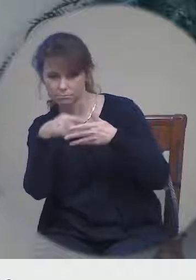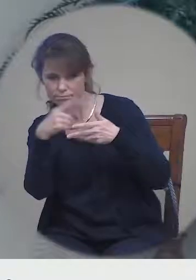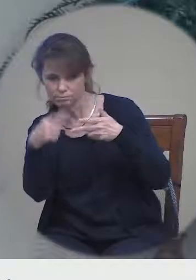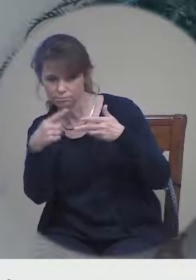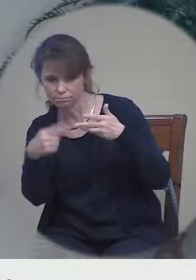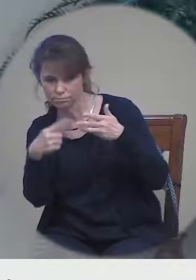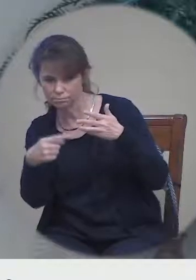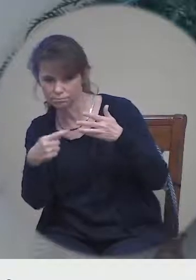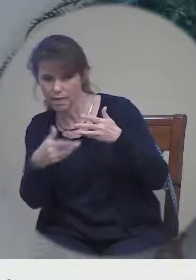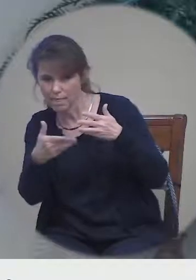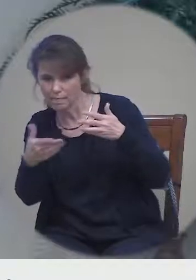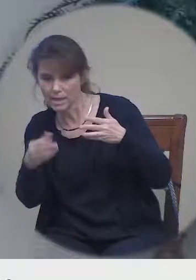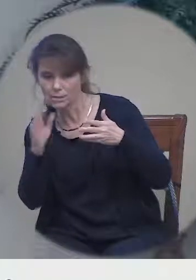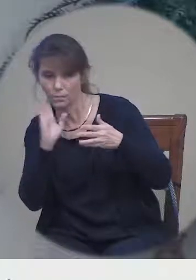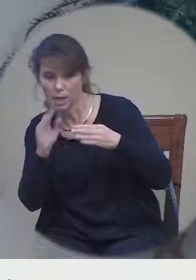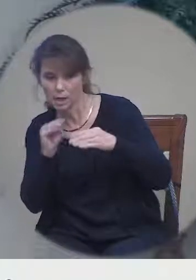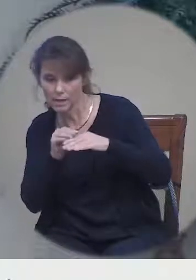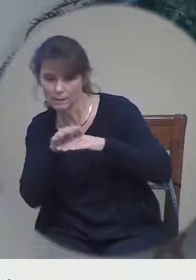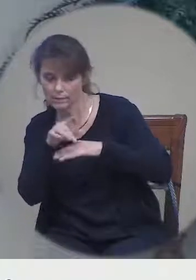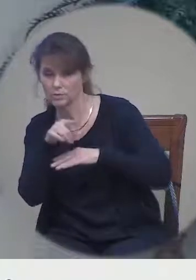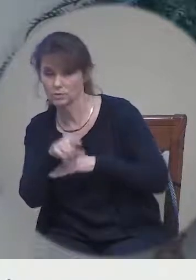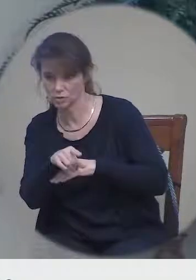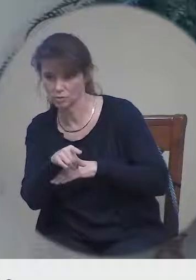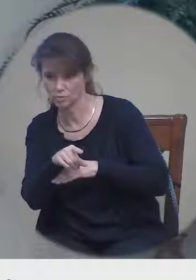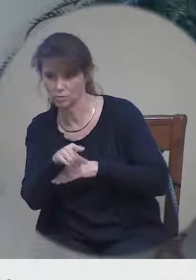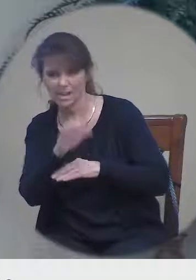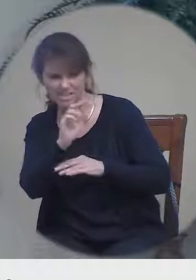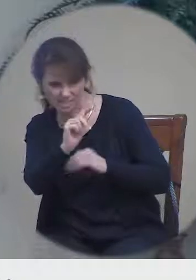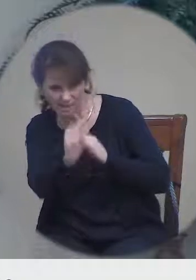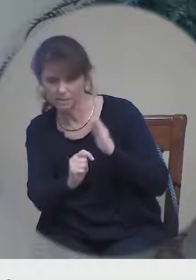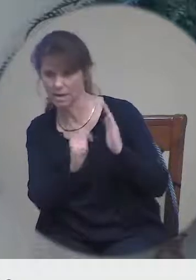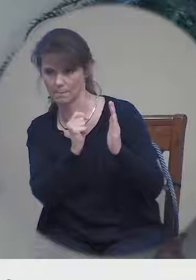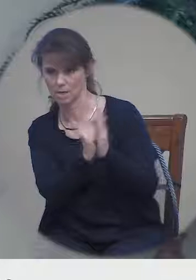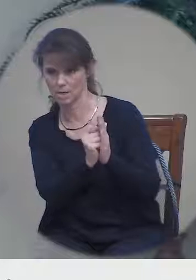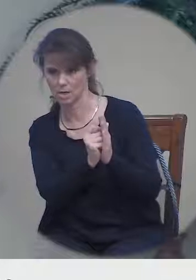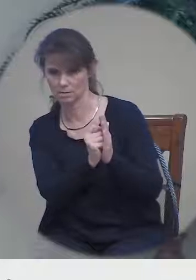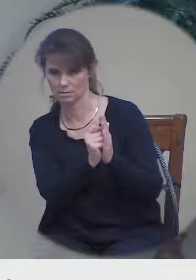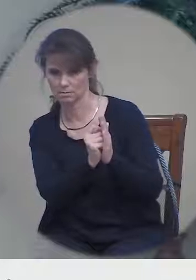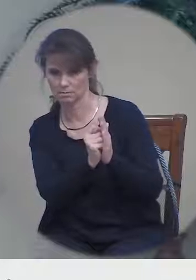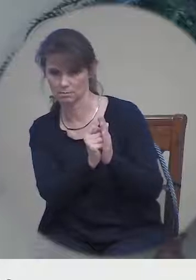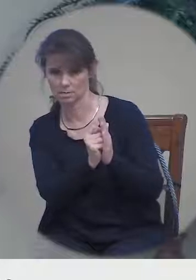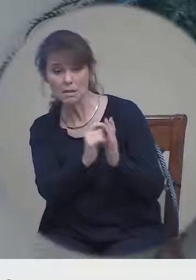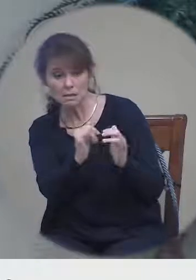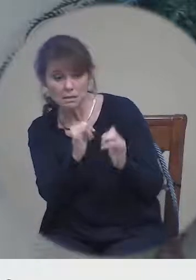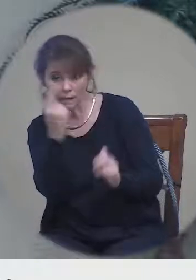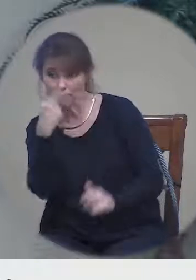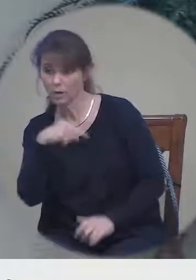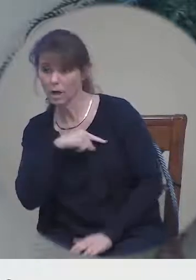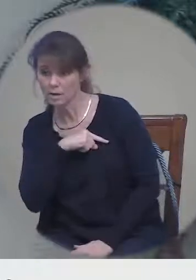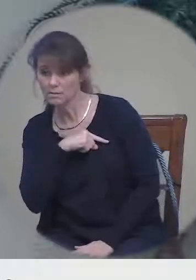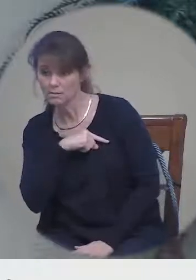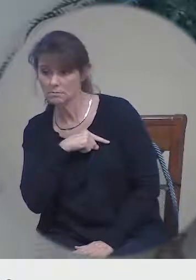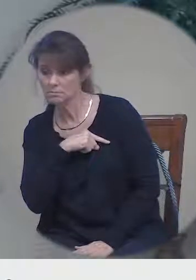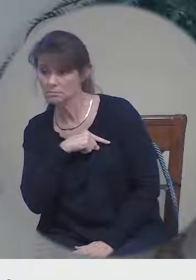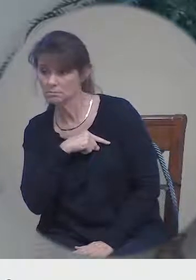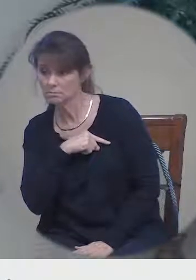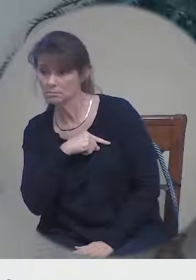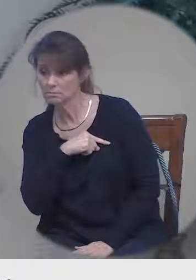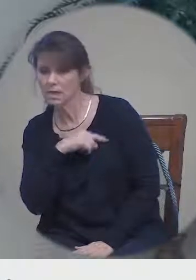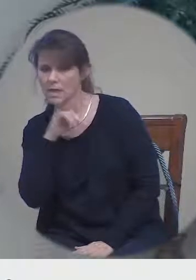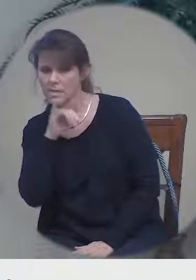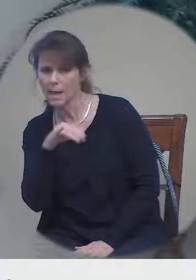you with reference to the time that those people lived in, and us as well, to some degree, that